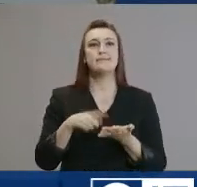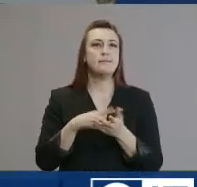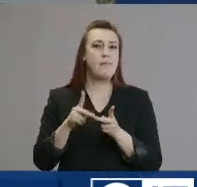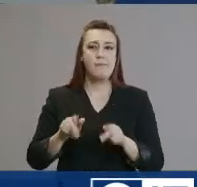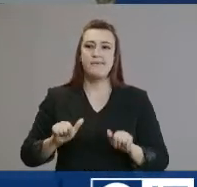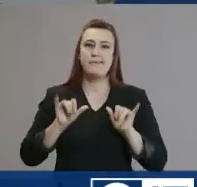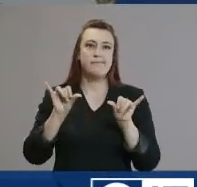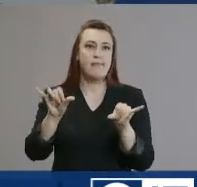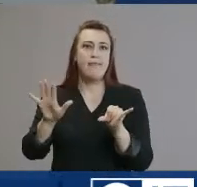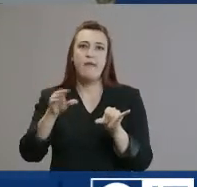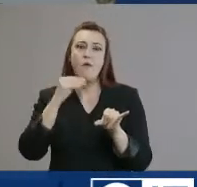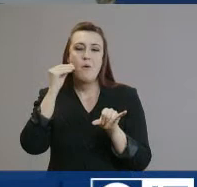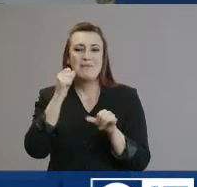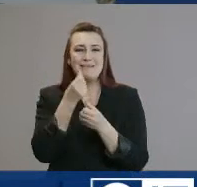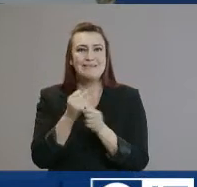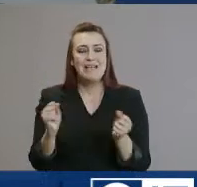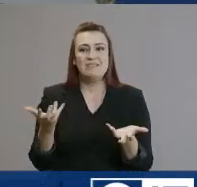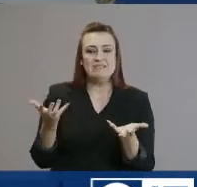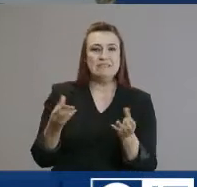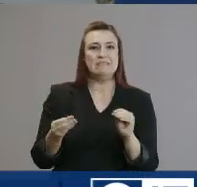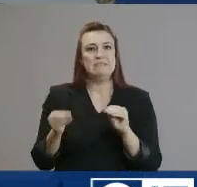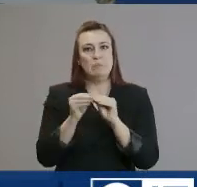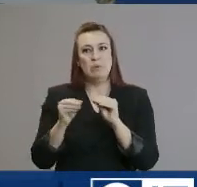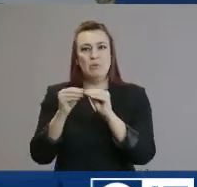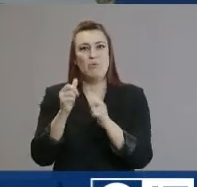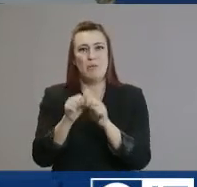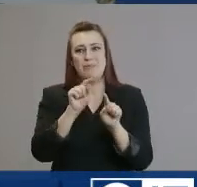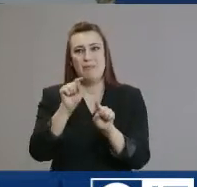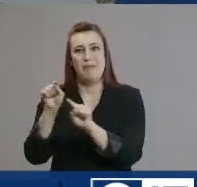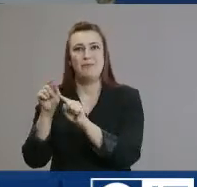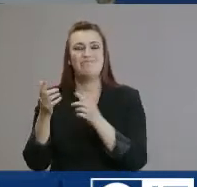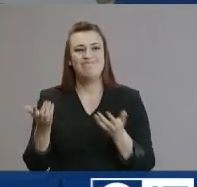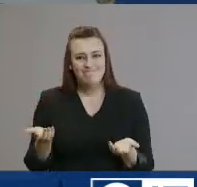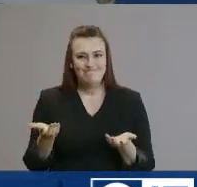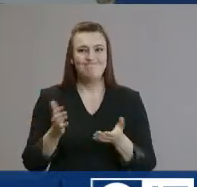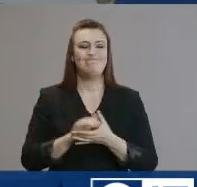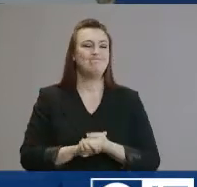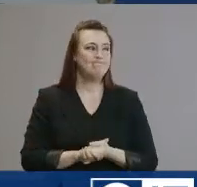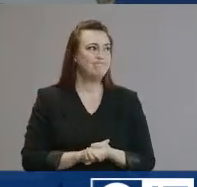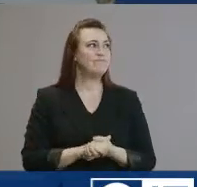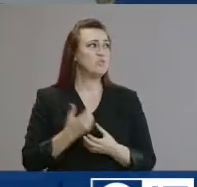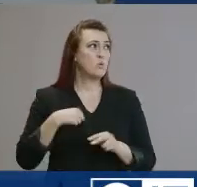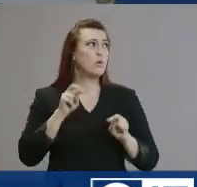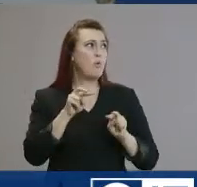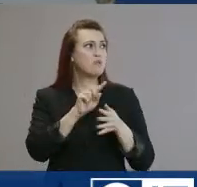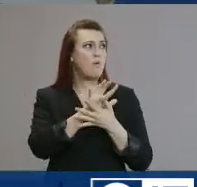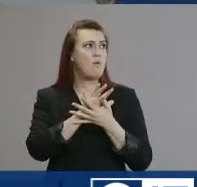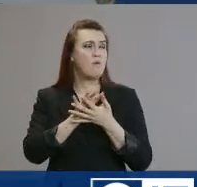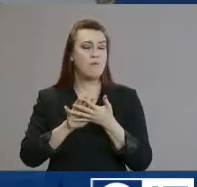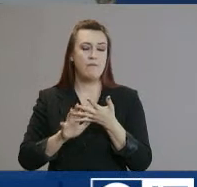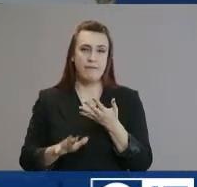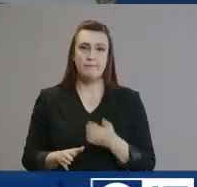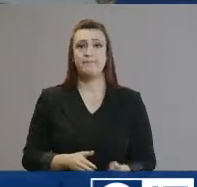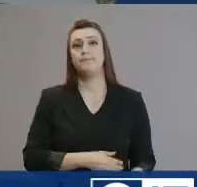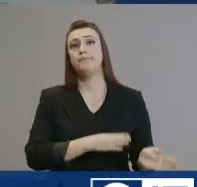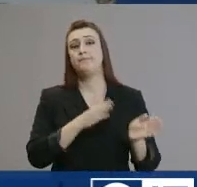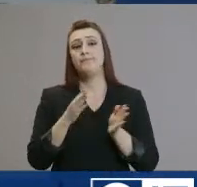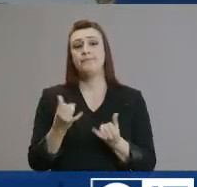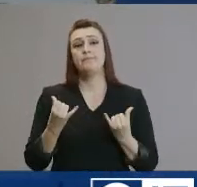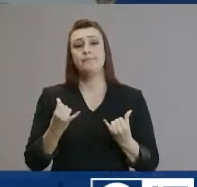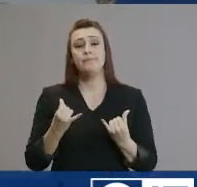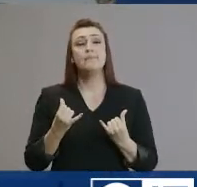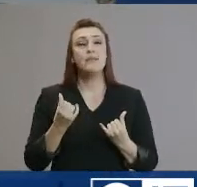So an update on our long-term care facilities. By the end of today, we are scheduled to